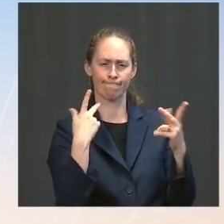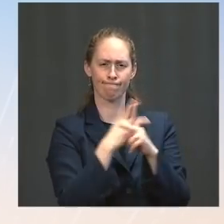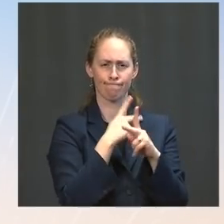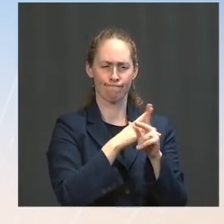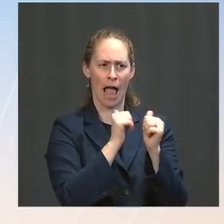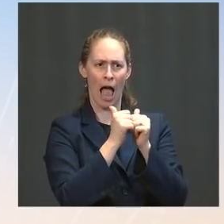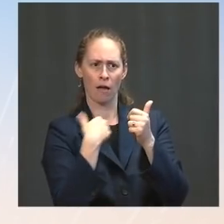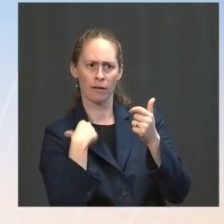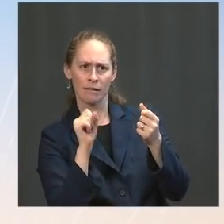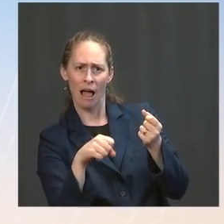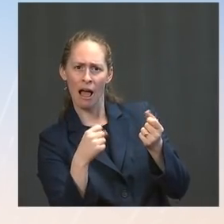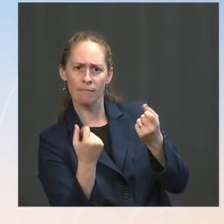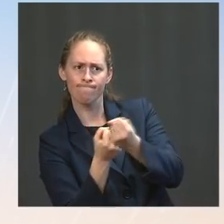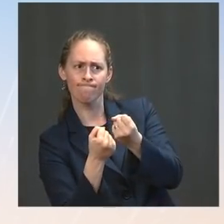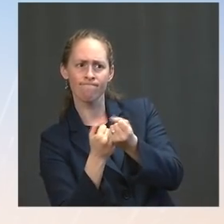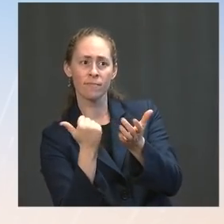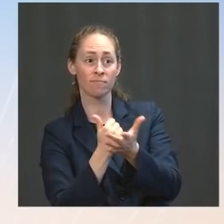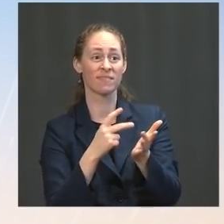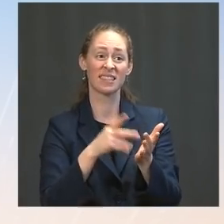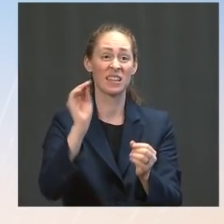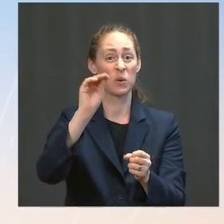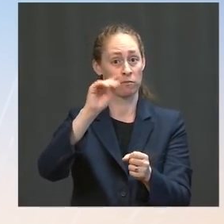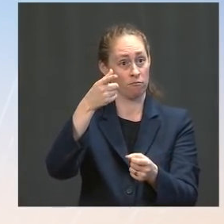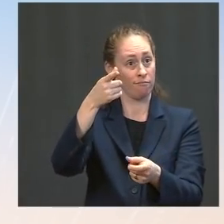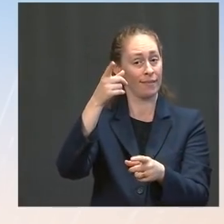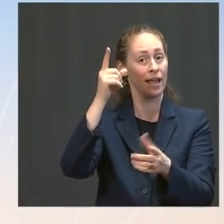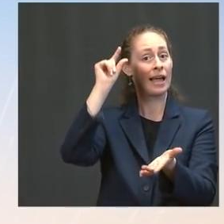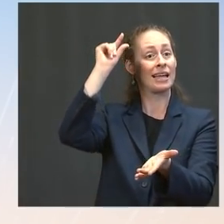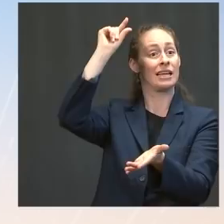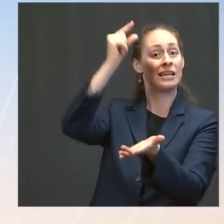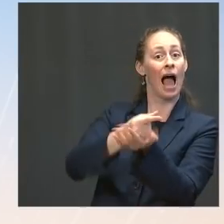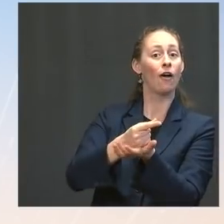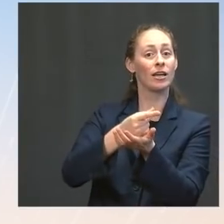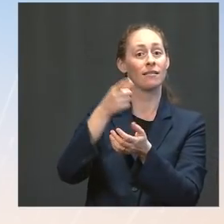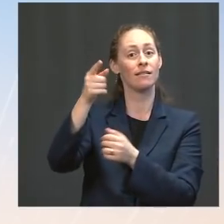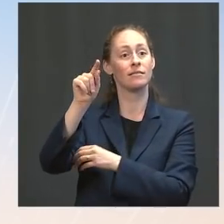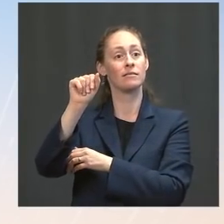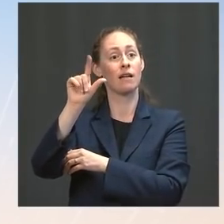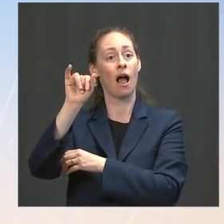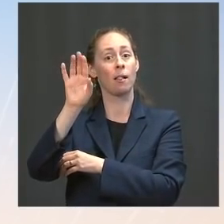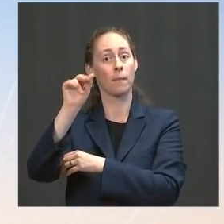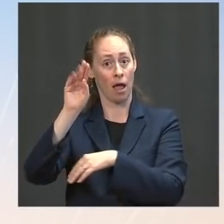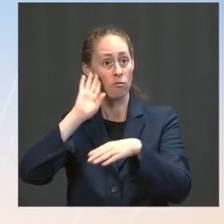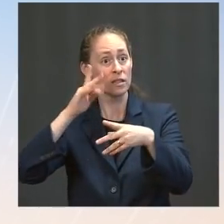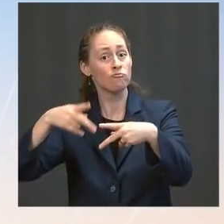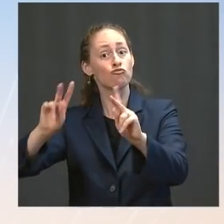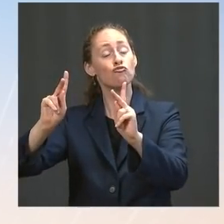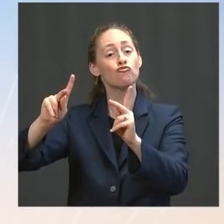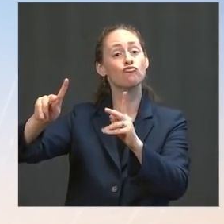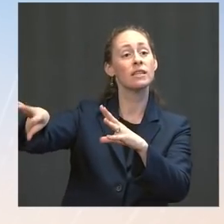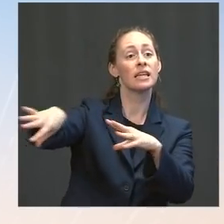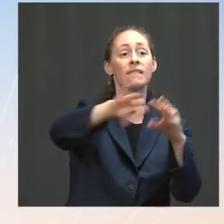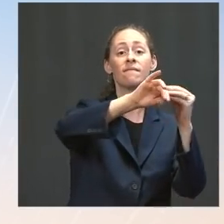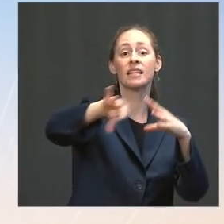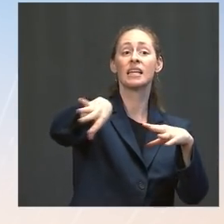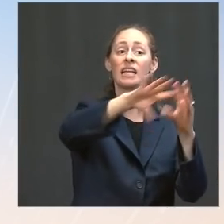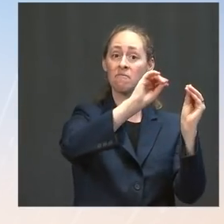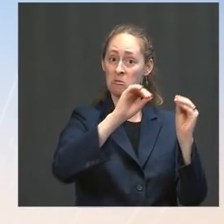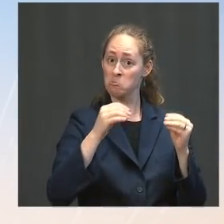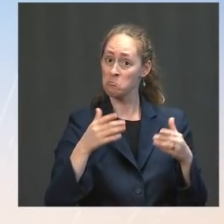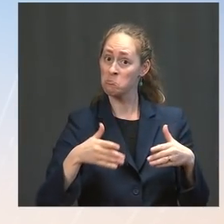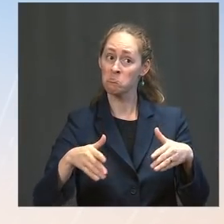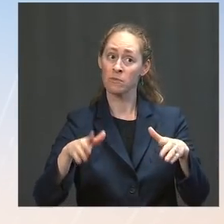that some are considering, and there are a range of options that could be taken by Congress, and